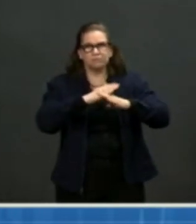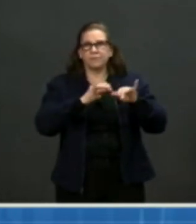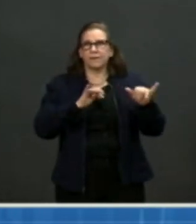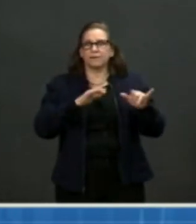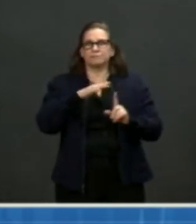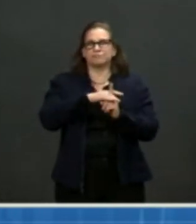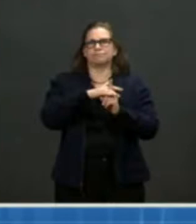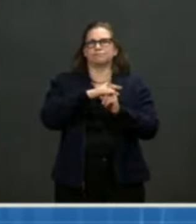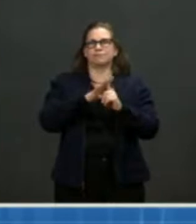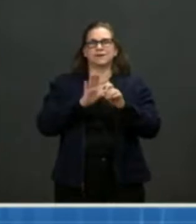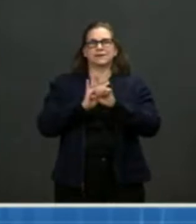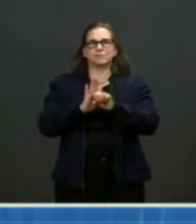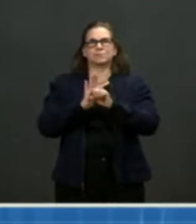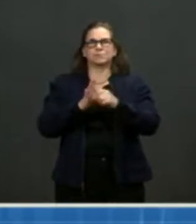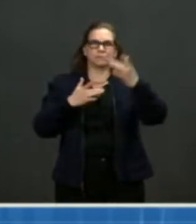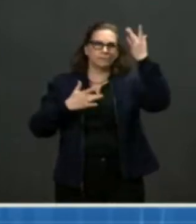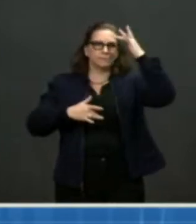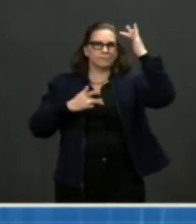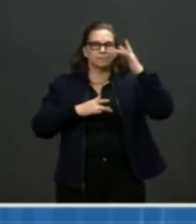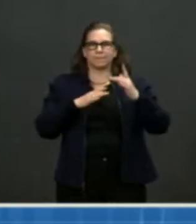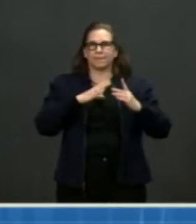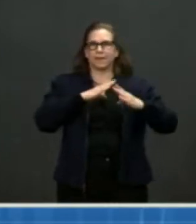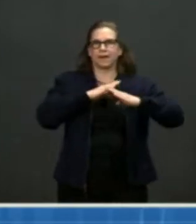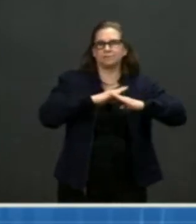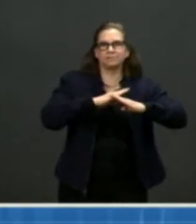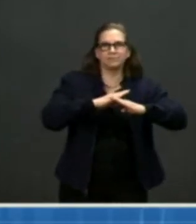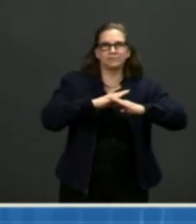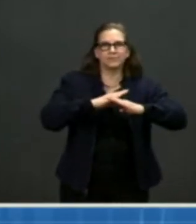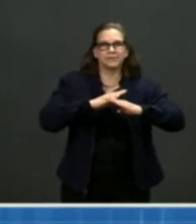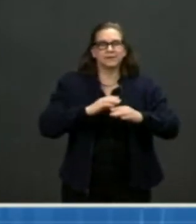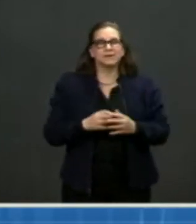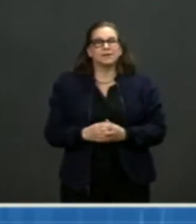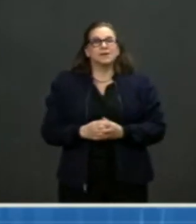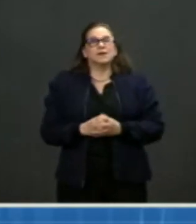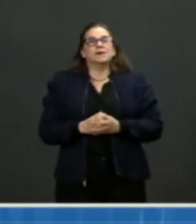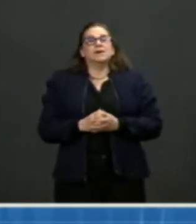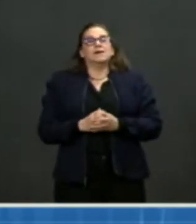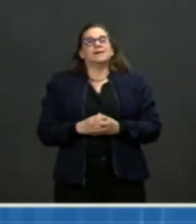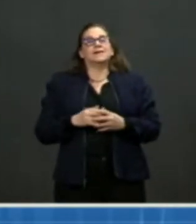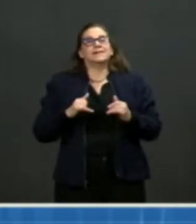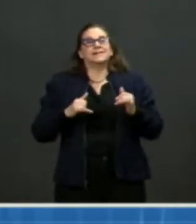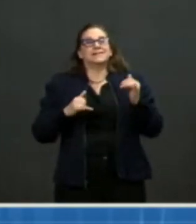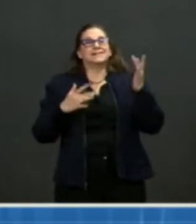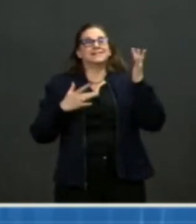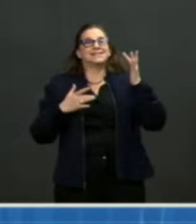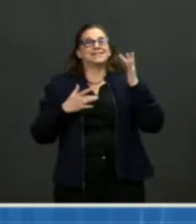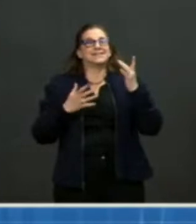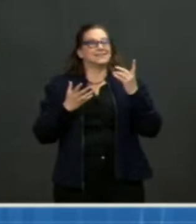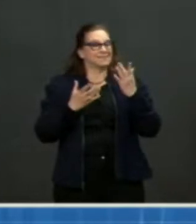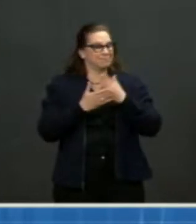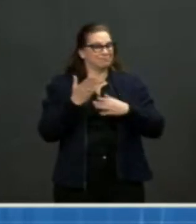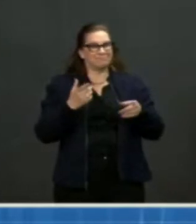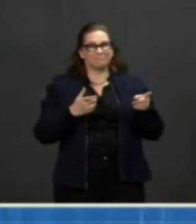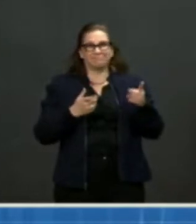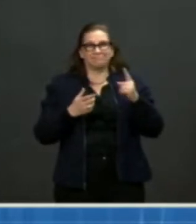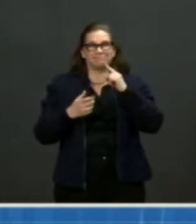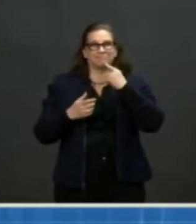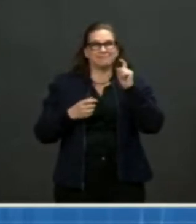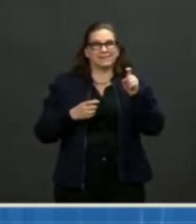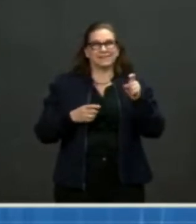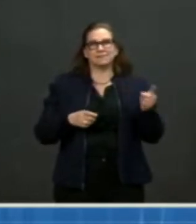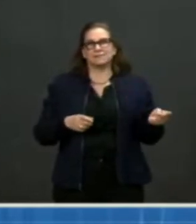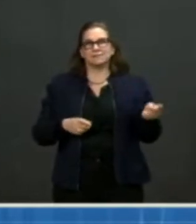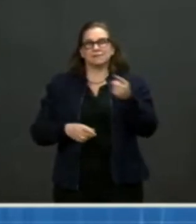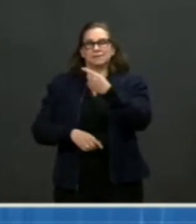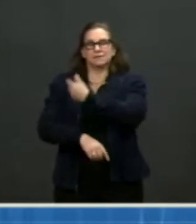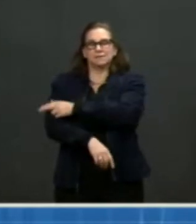regard to severe or critical disease requiring hospitalization, there was 0 in the vaccine arm and 5 in